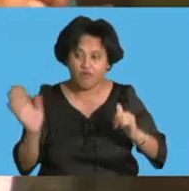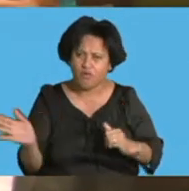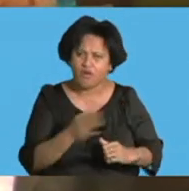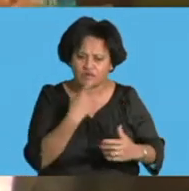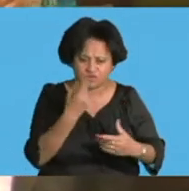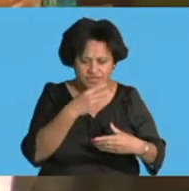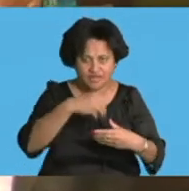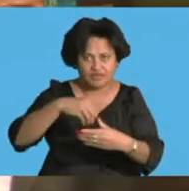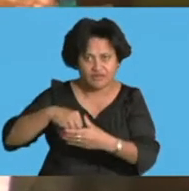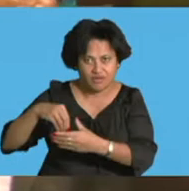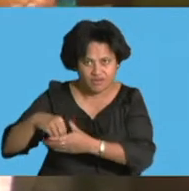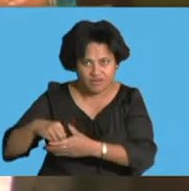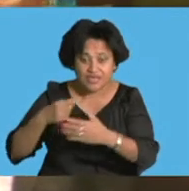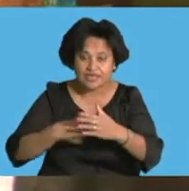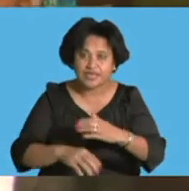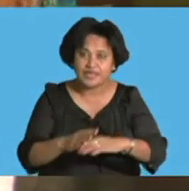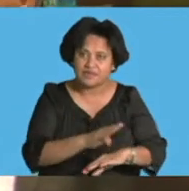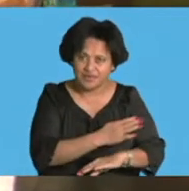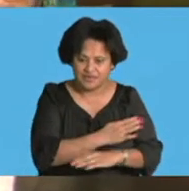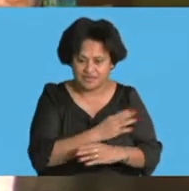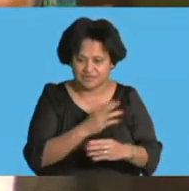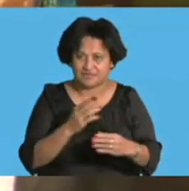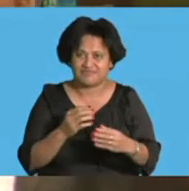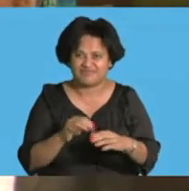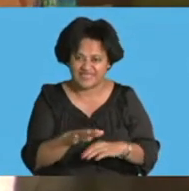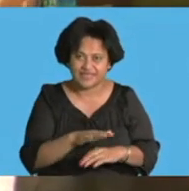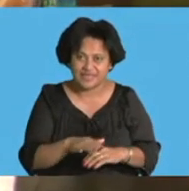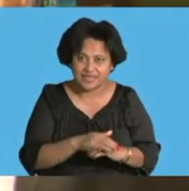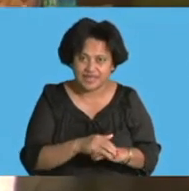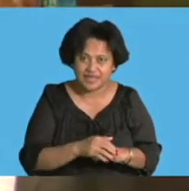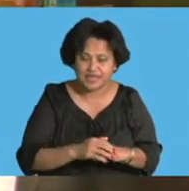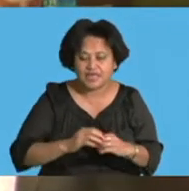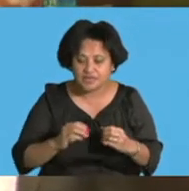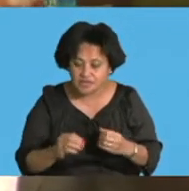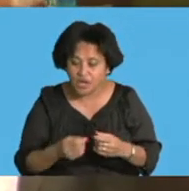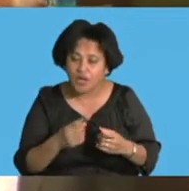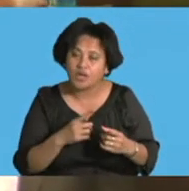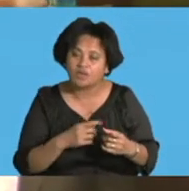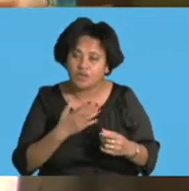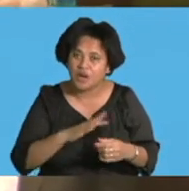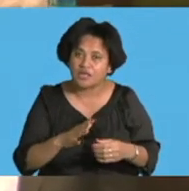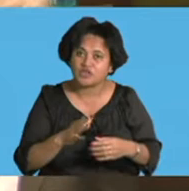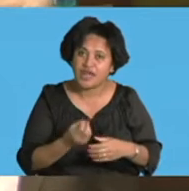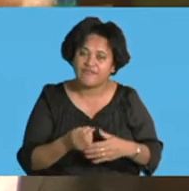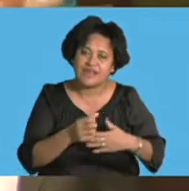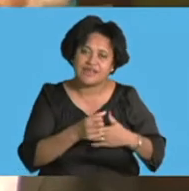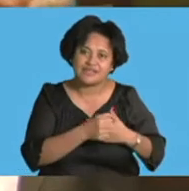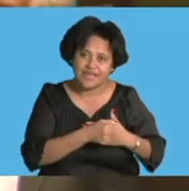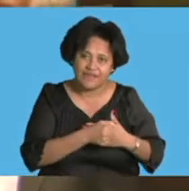and operators in the maritime sector through the process of implementing the Safe Ship Management System,